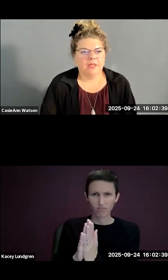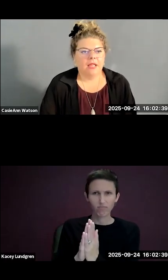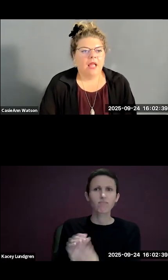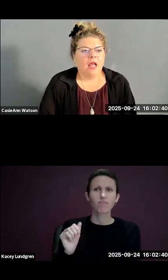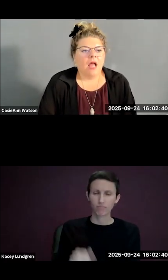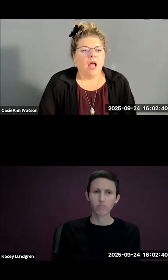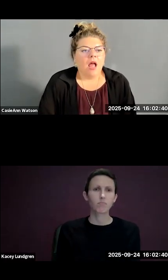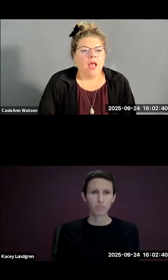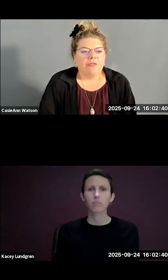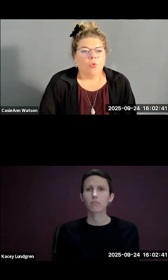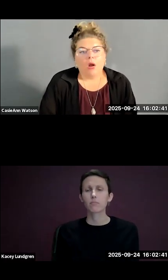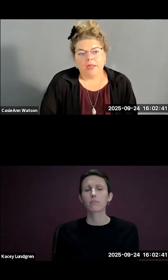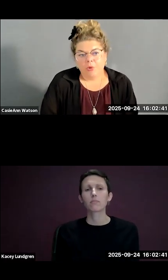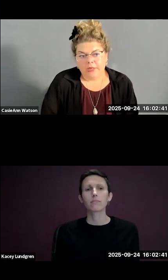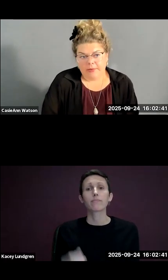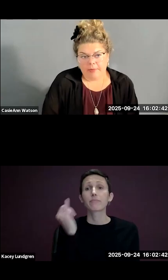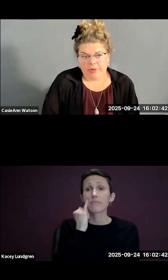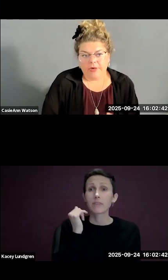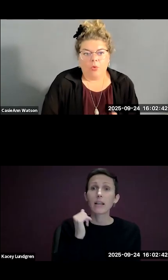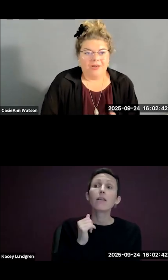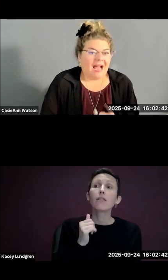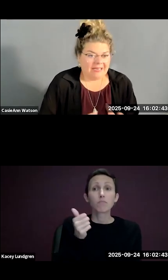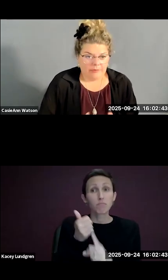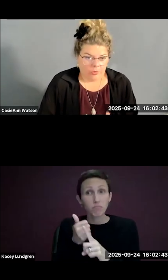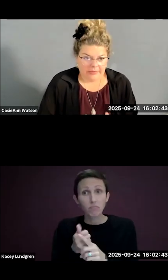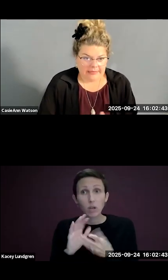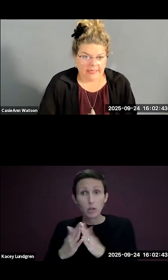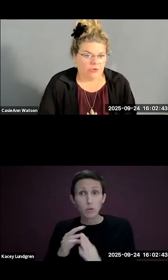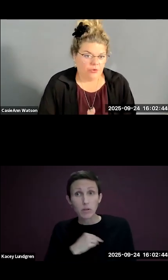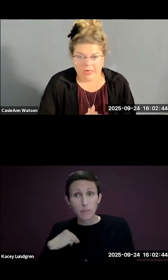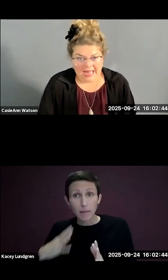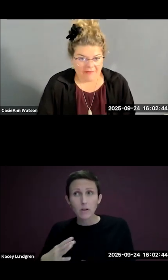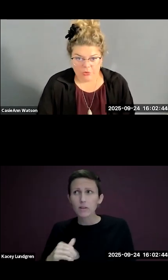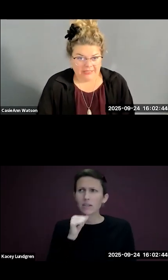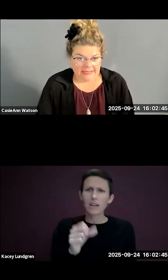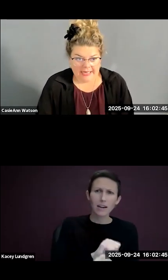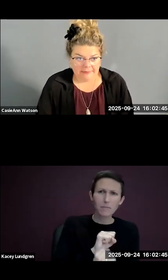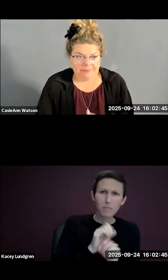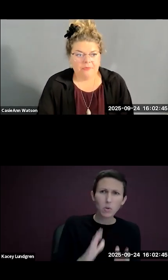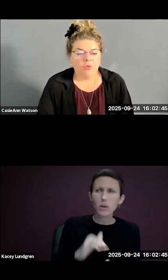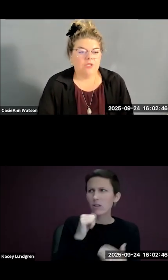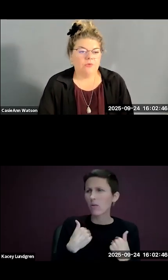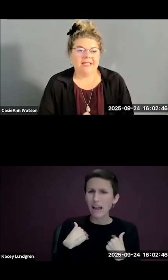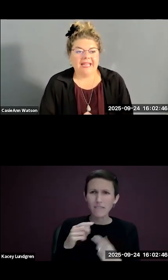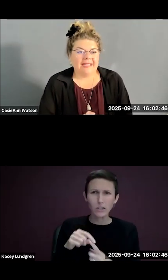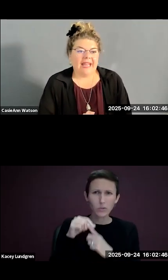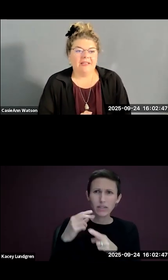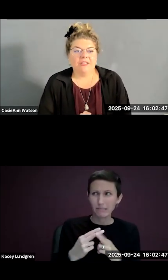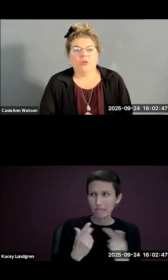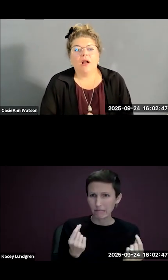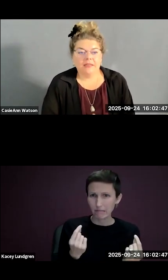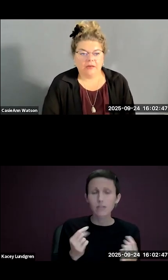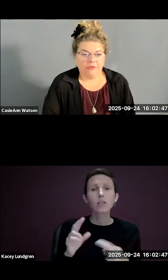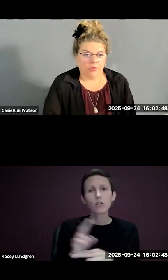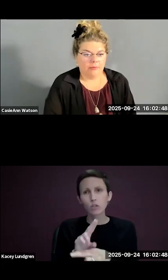Accommodate. If you are a community member or not an employee and you do not have a unique name, you can use the